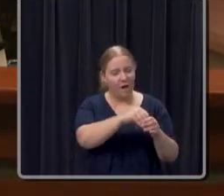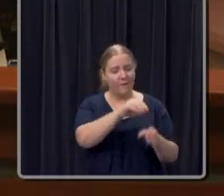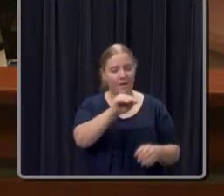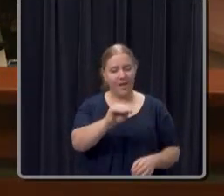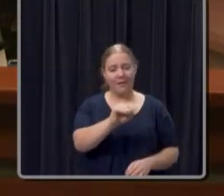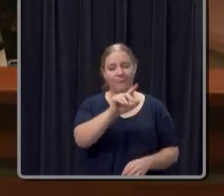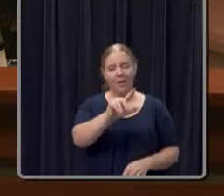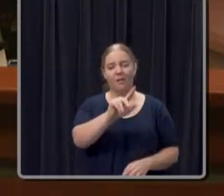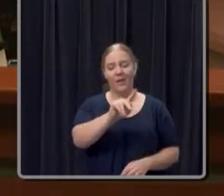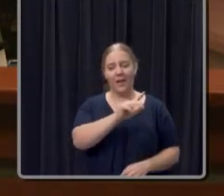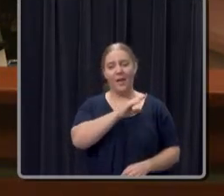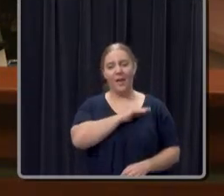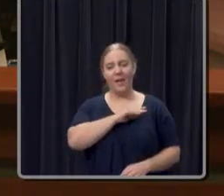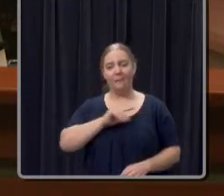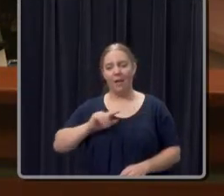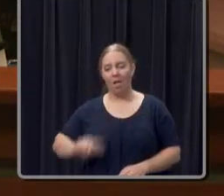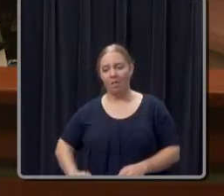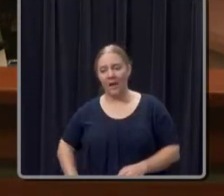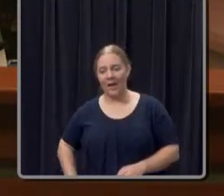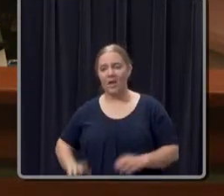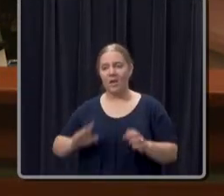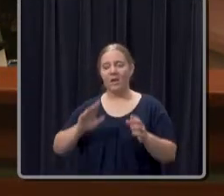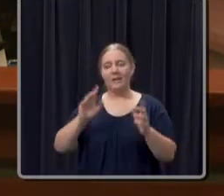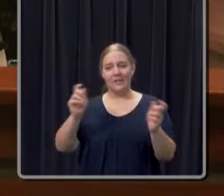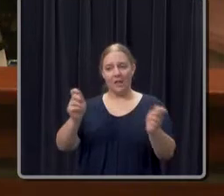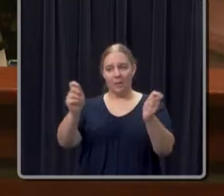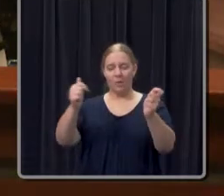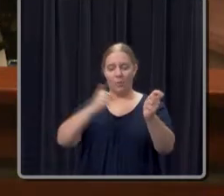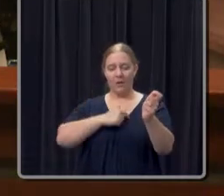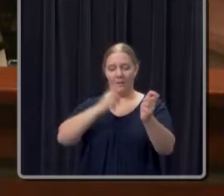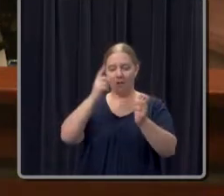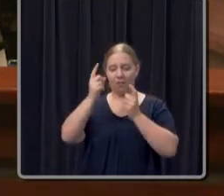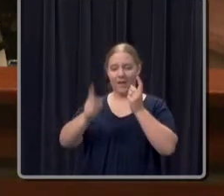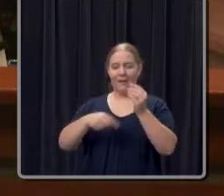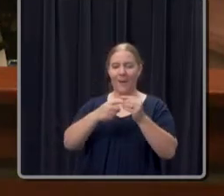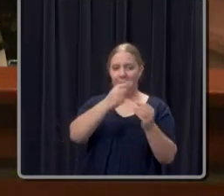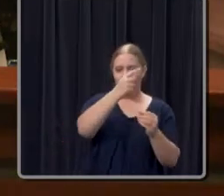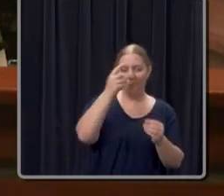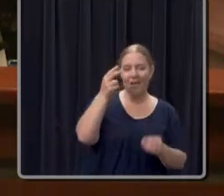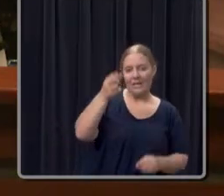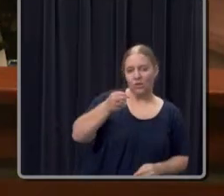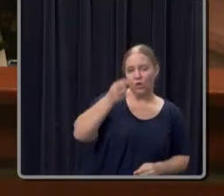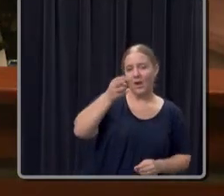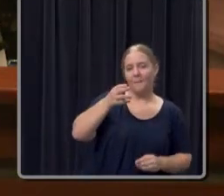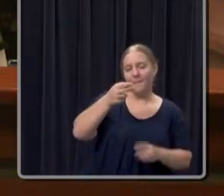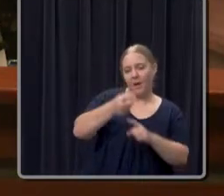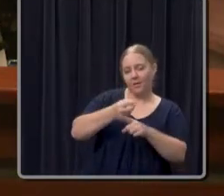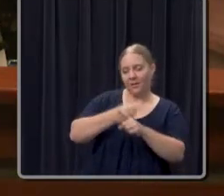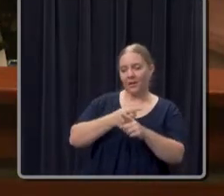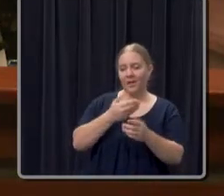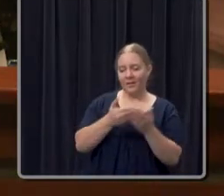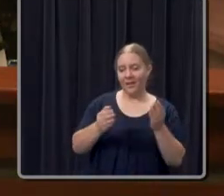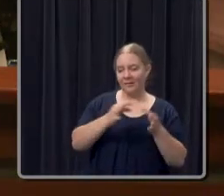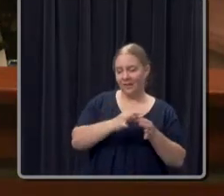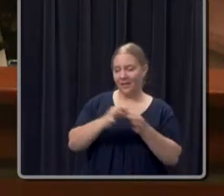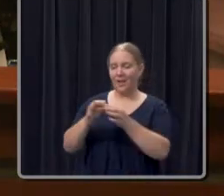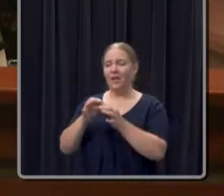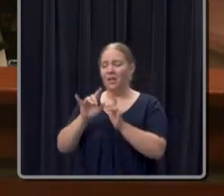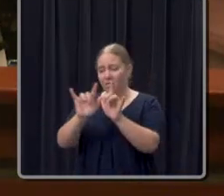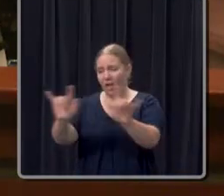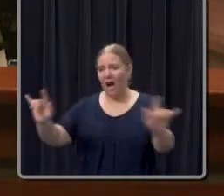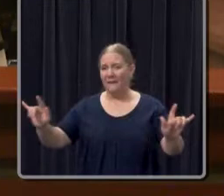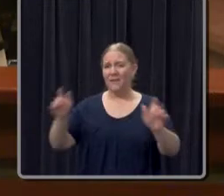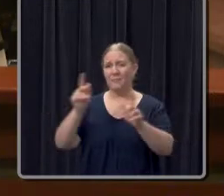MLK competition or celebration. And, as we think about this being Black History Month and the things related to loving people